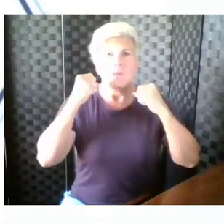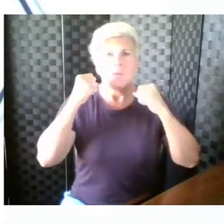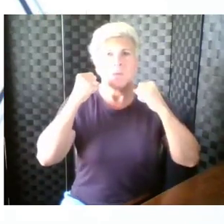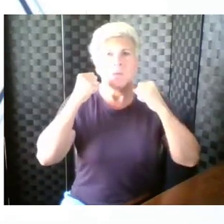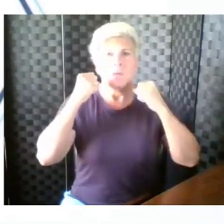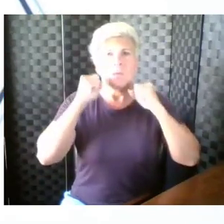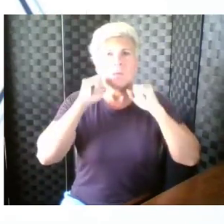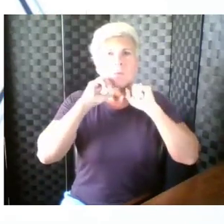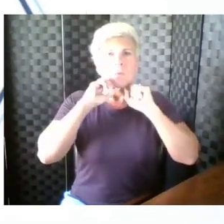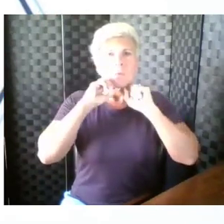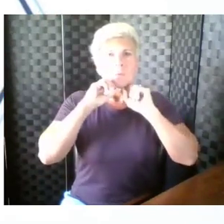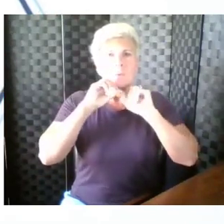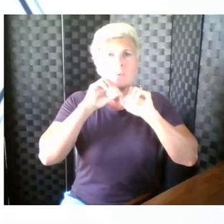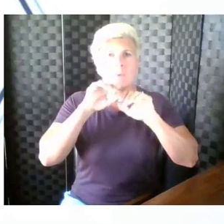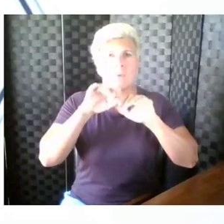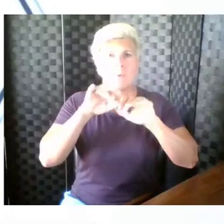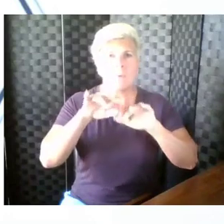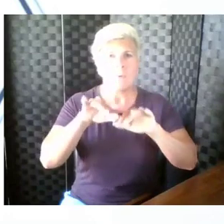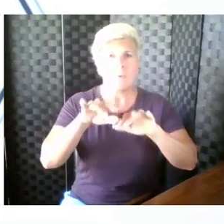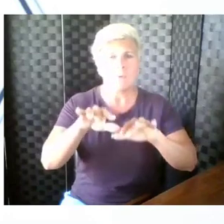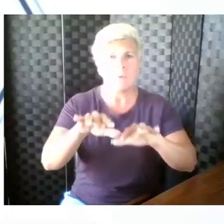Hold that breath.